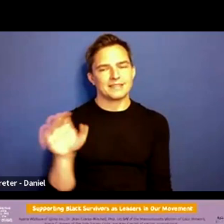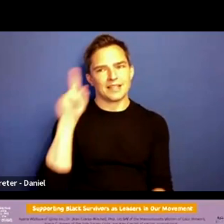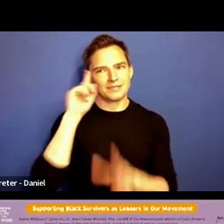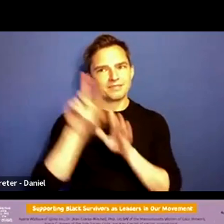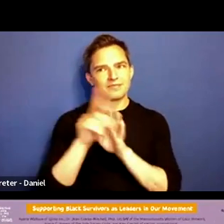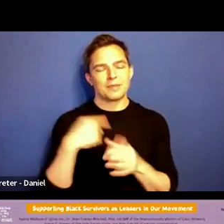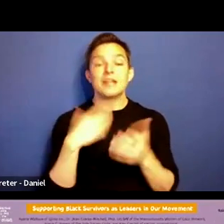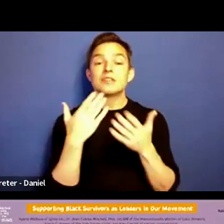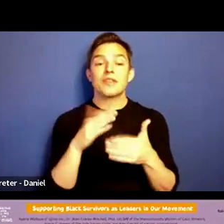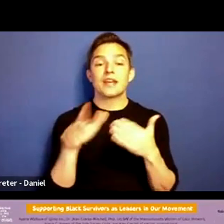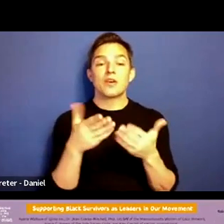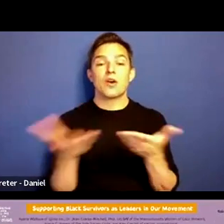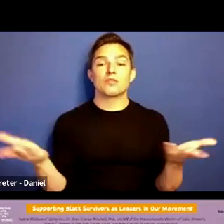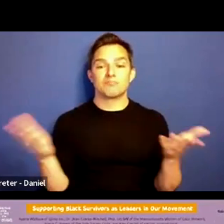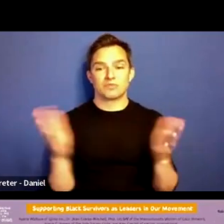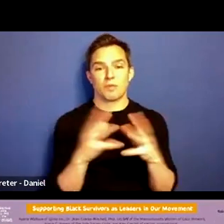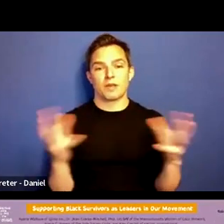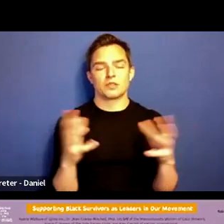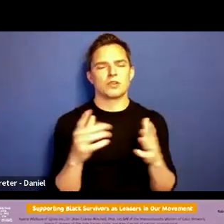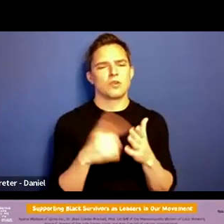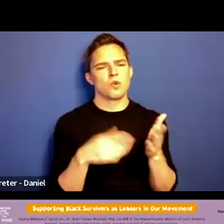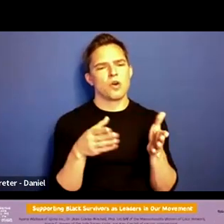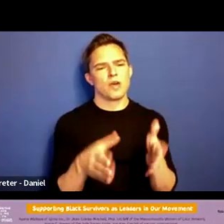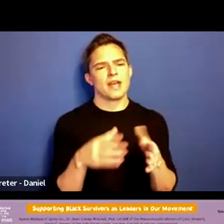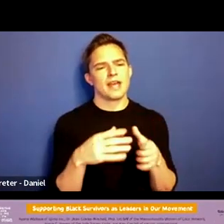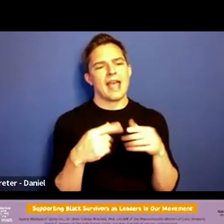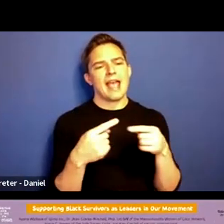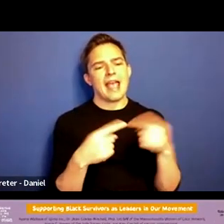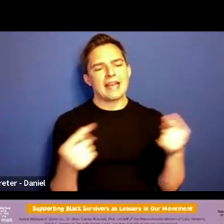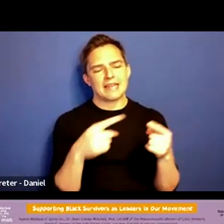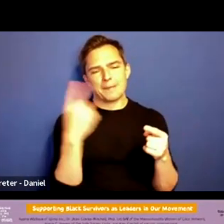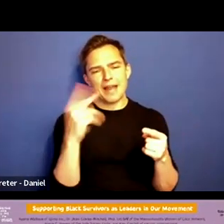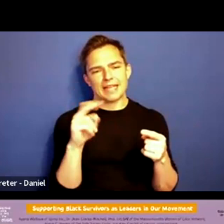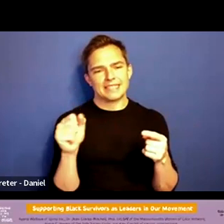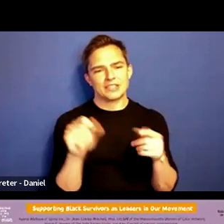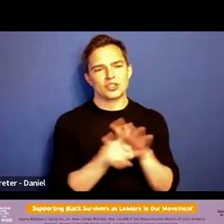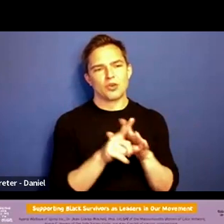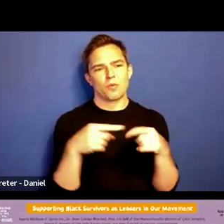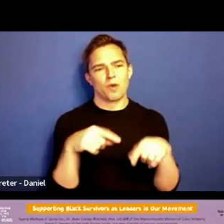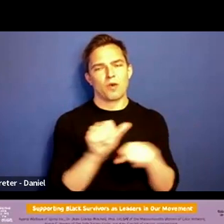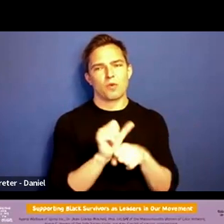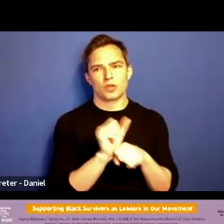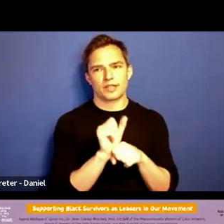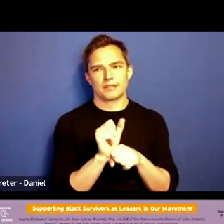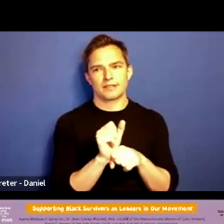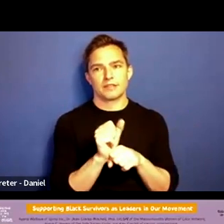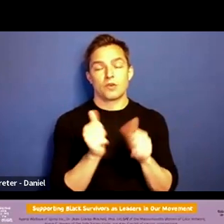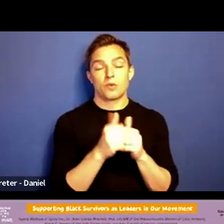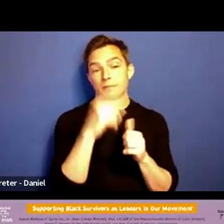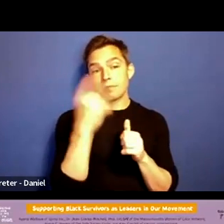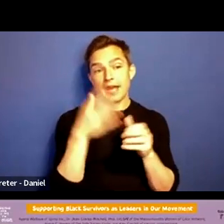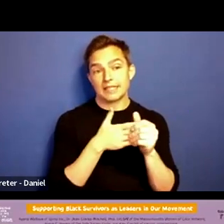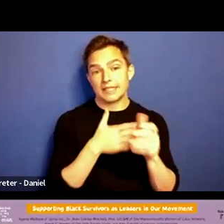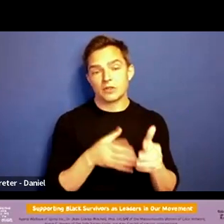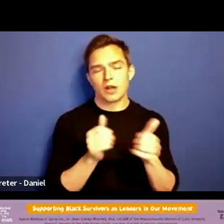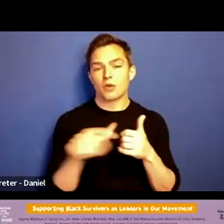much. In what ways does anti-Blackness show up when working with Black leaders, or how have you